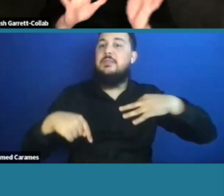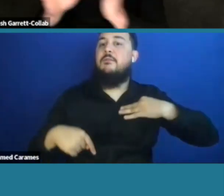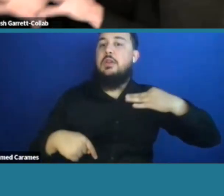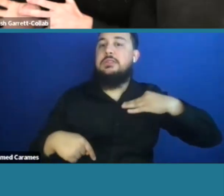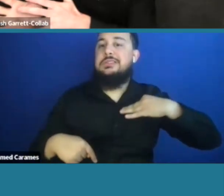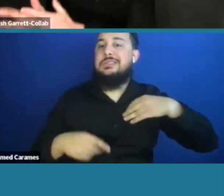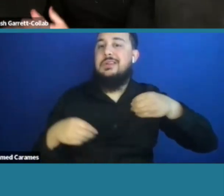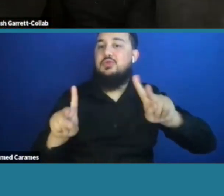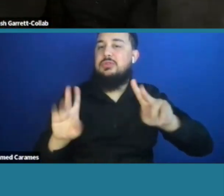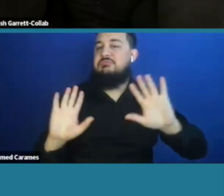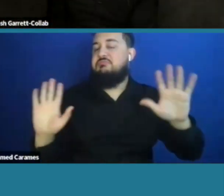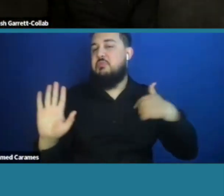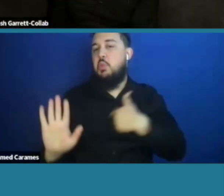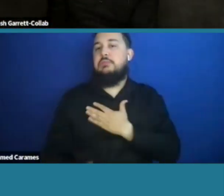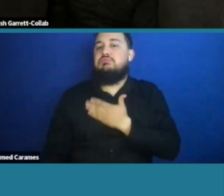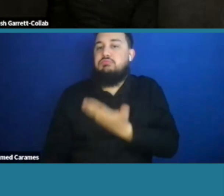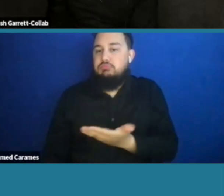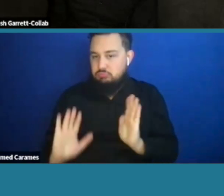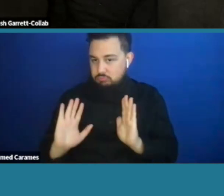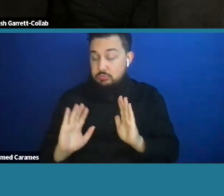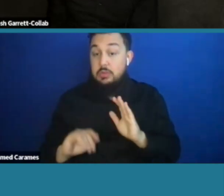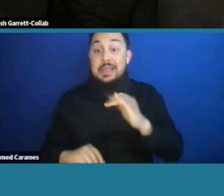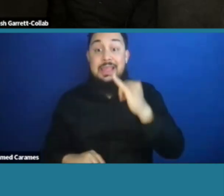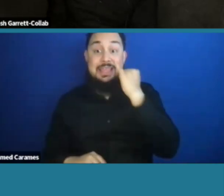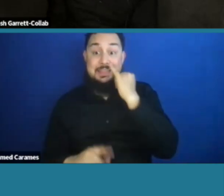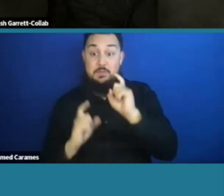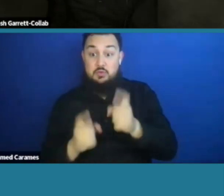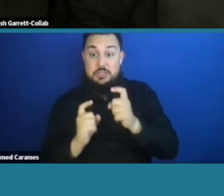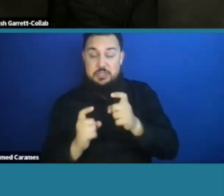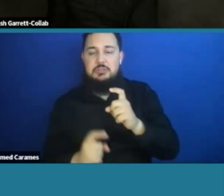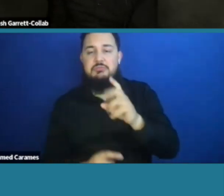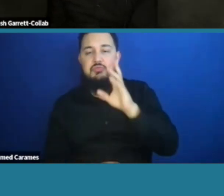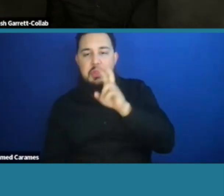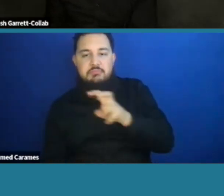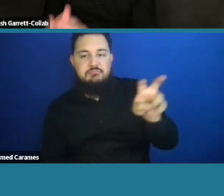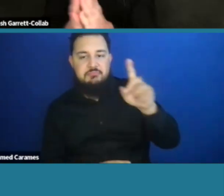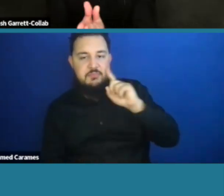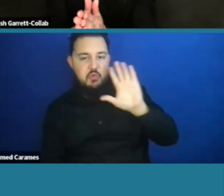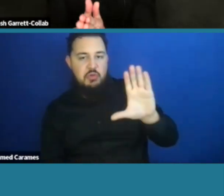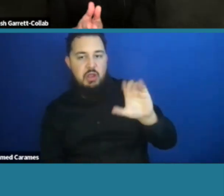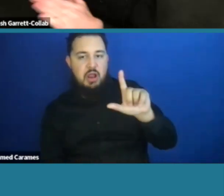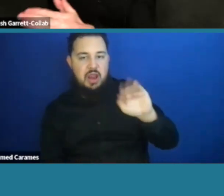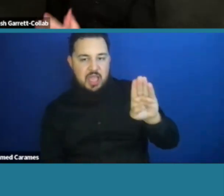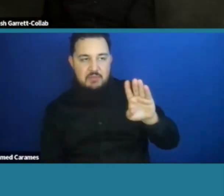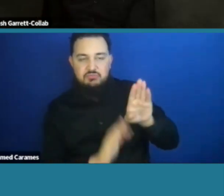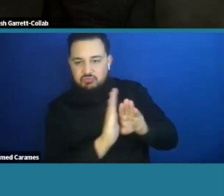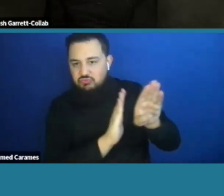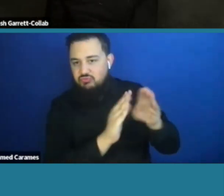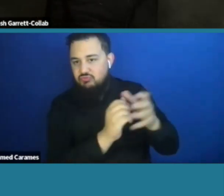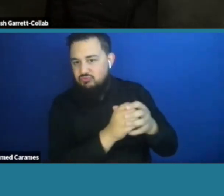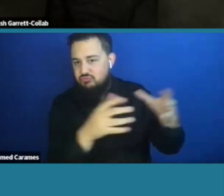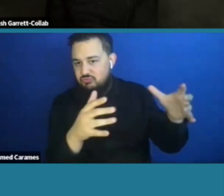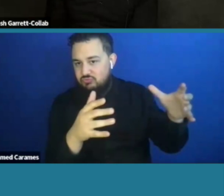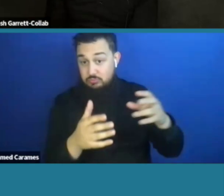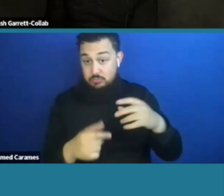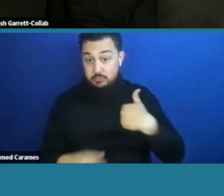doing, but the funding does go to the collab and expanding networks and providing additional access. So that's not something going to us, but something